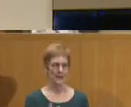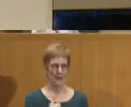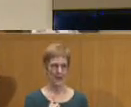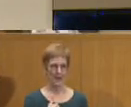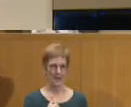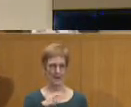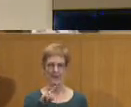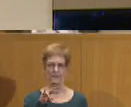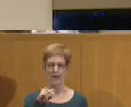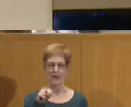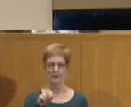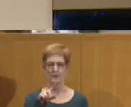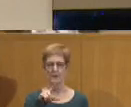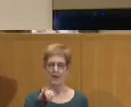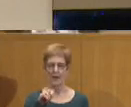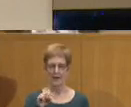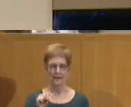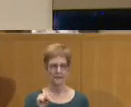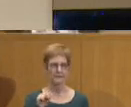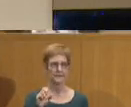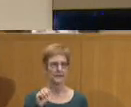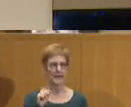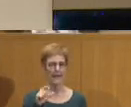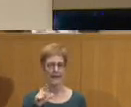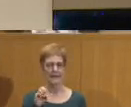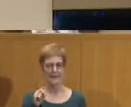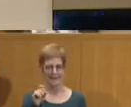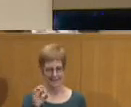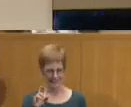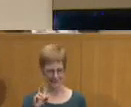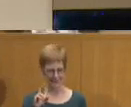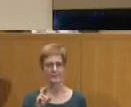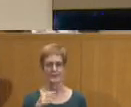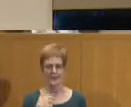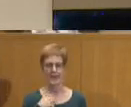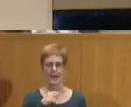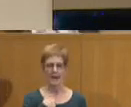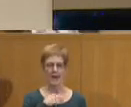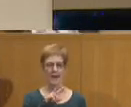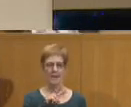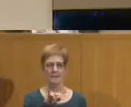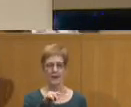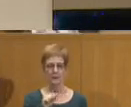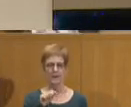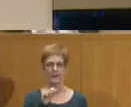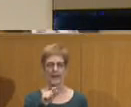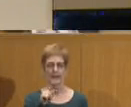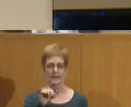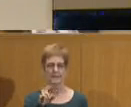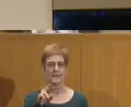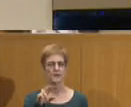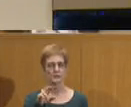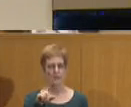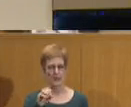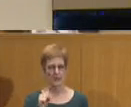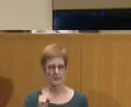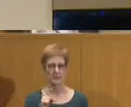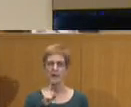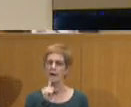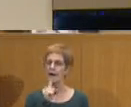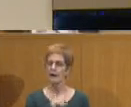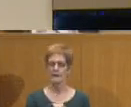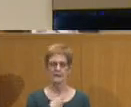I am so glad they're here, and I know that Aisha and